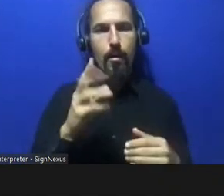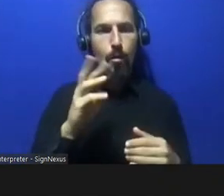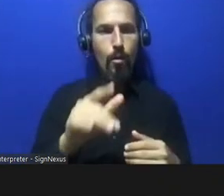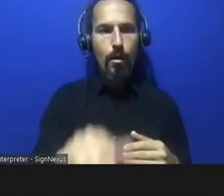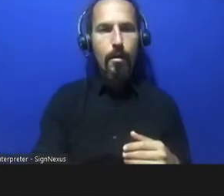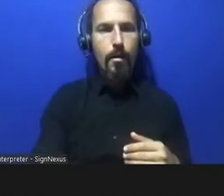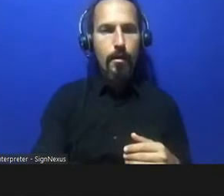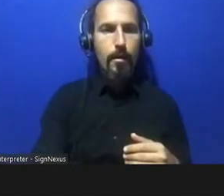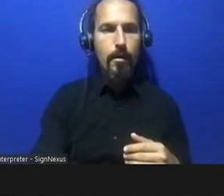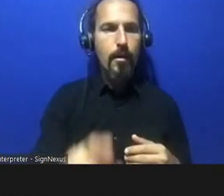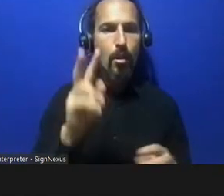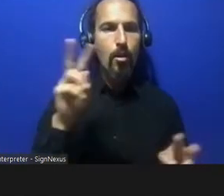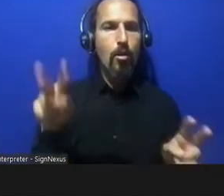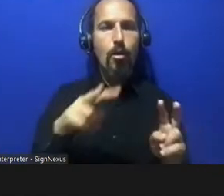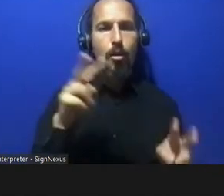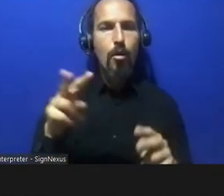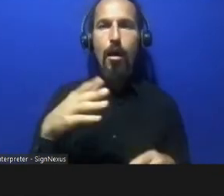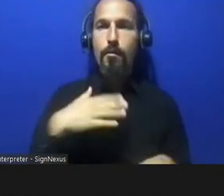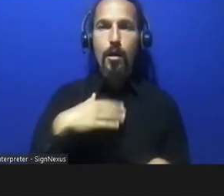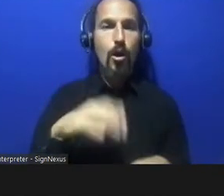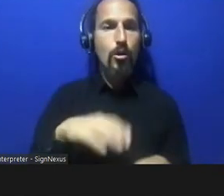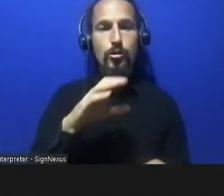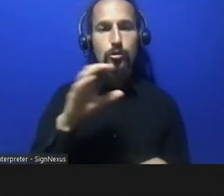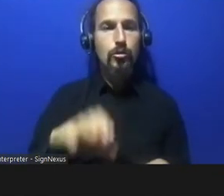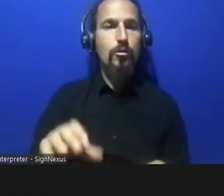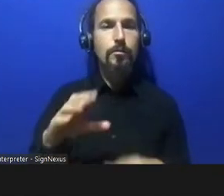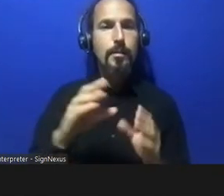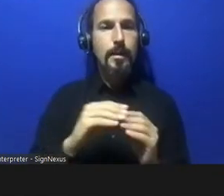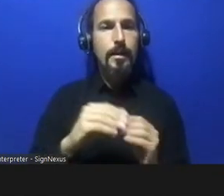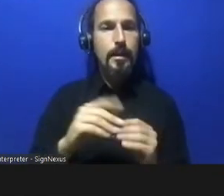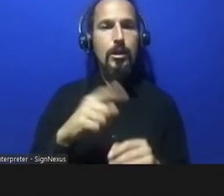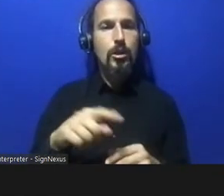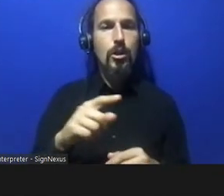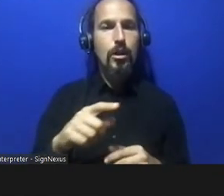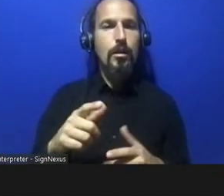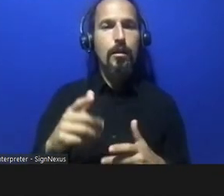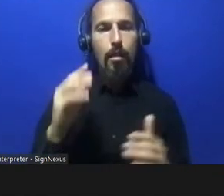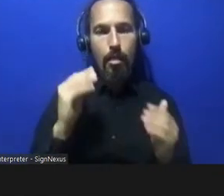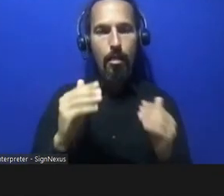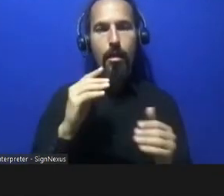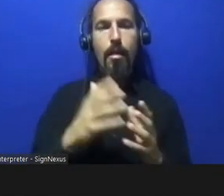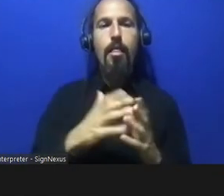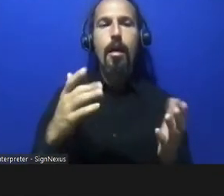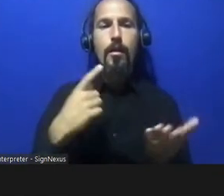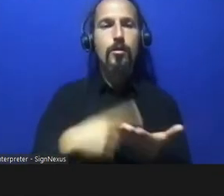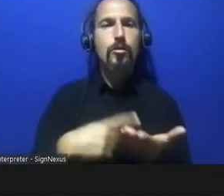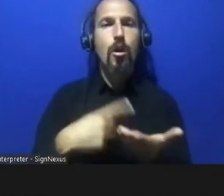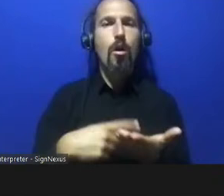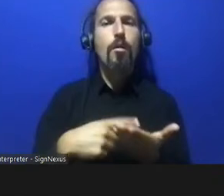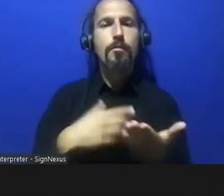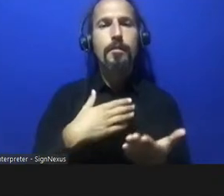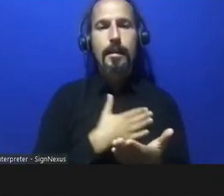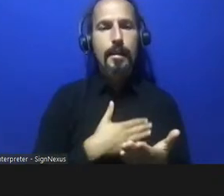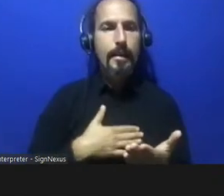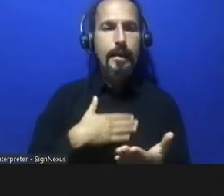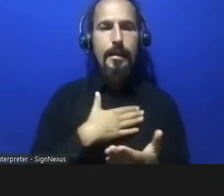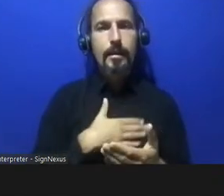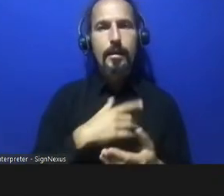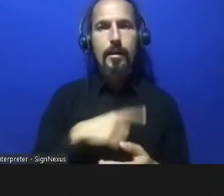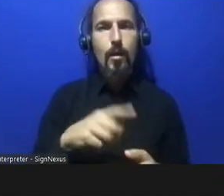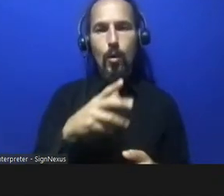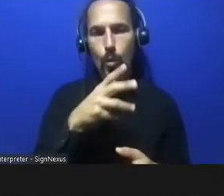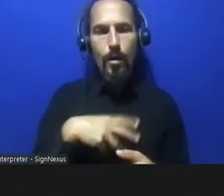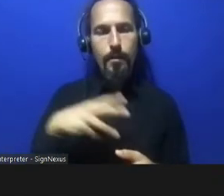looking different ways you know i'm on zoom meetings too i know when you lose and it's been a lot of talk but please all of you women